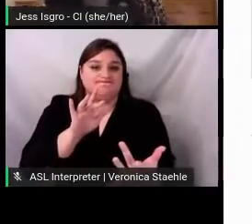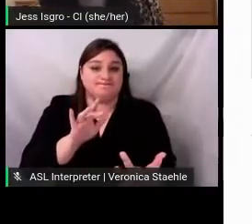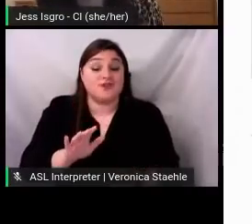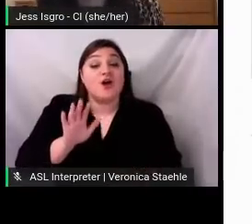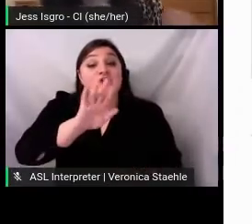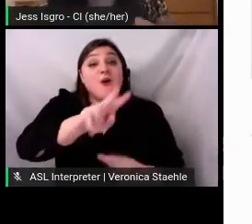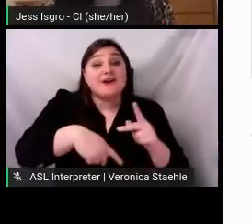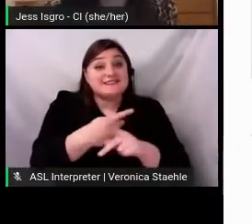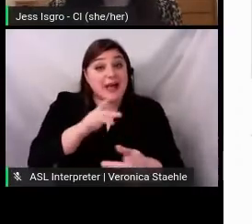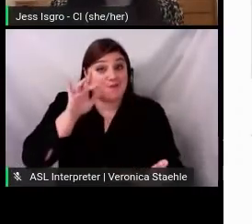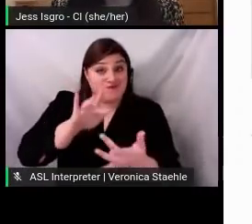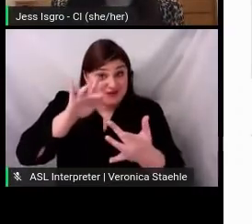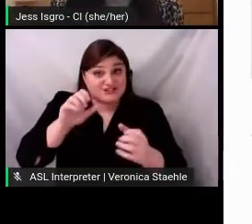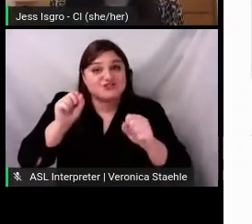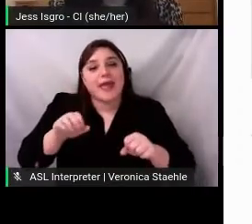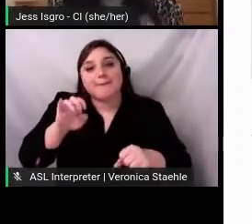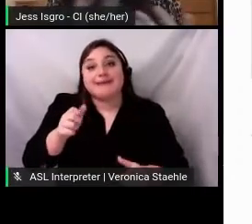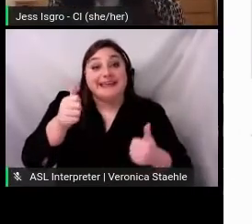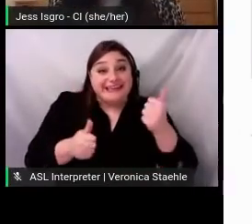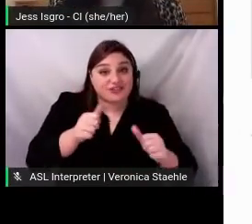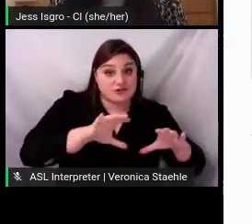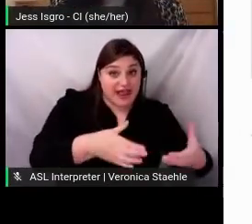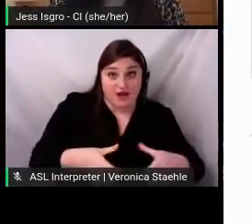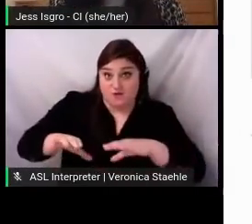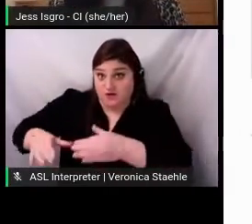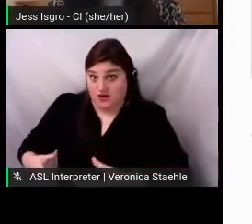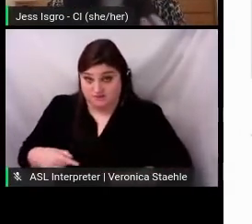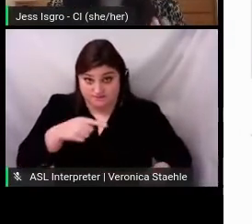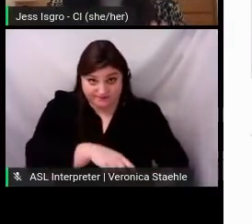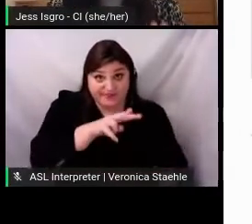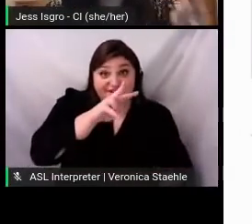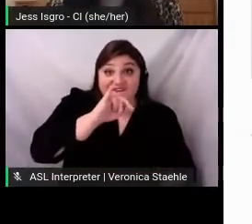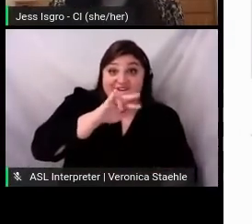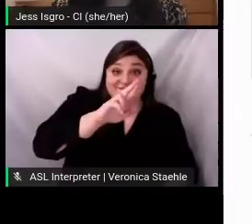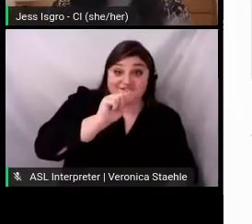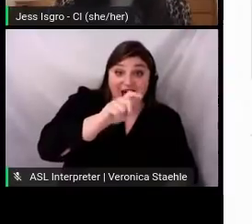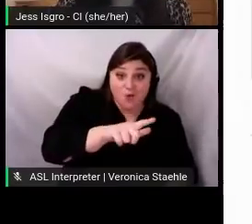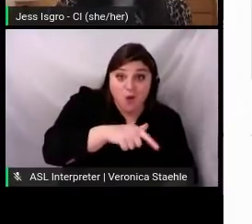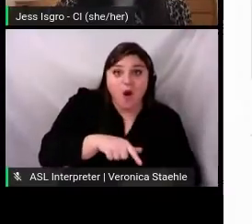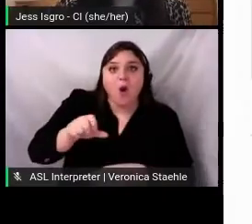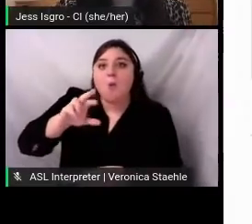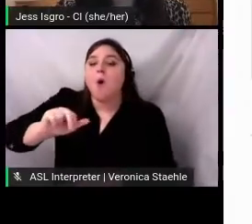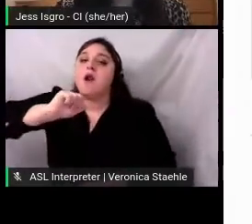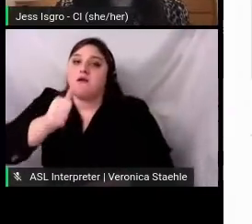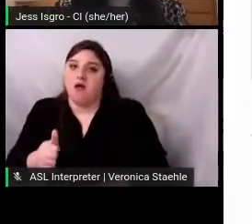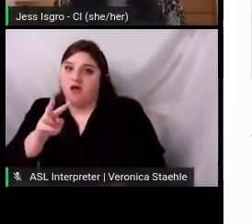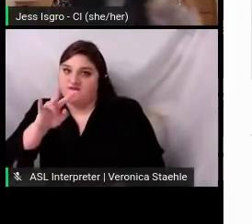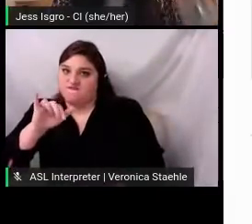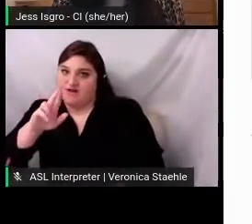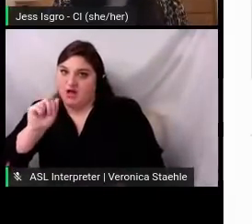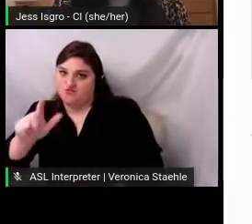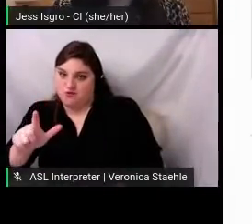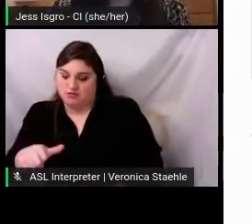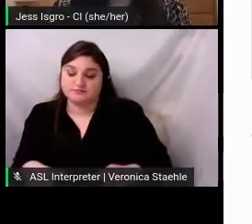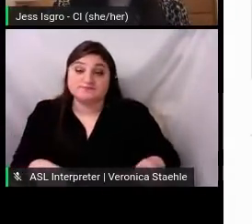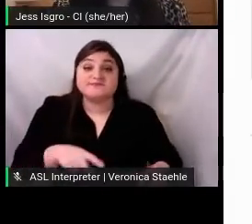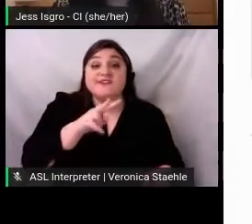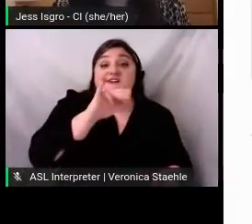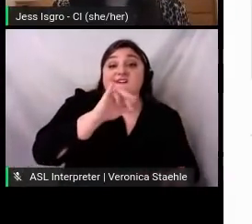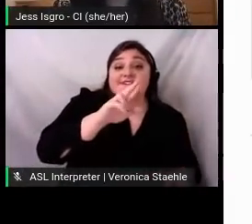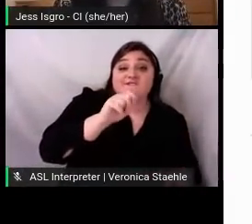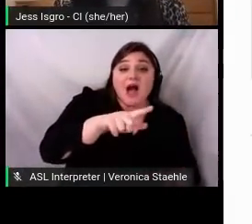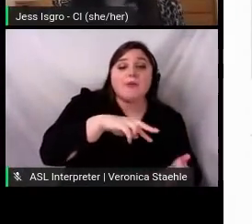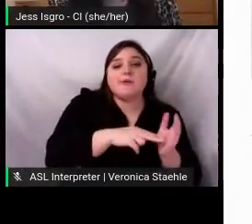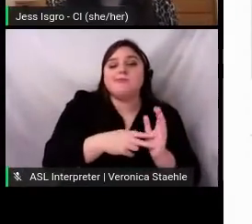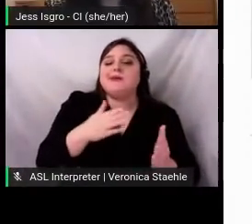into non-viral and viral reach. Non-viral reach measures reach from fans and followers of your page through visiting content on